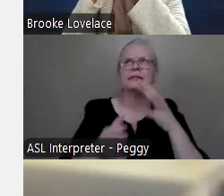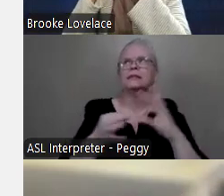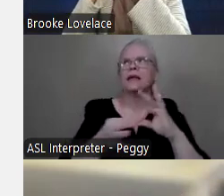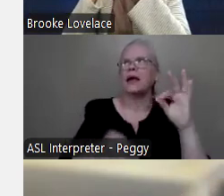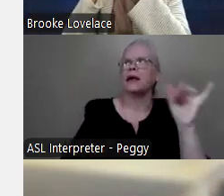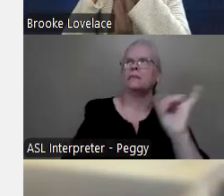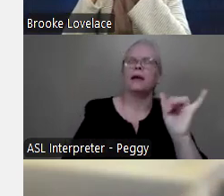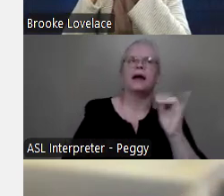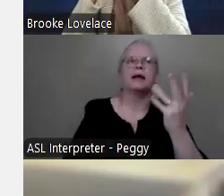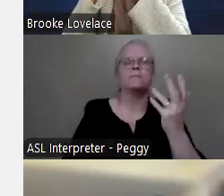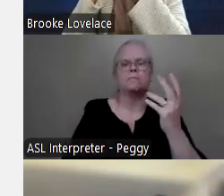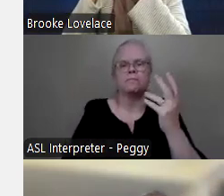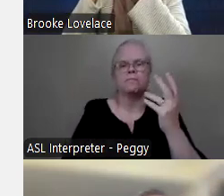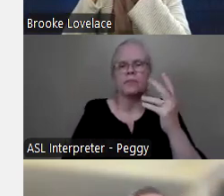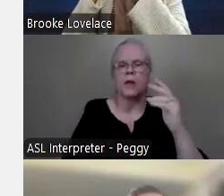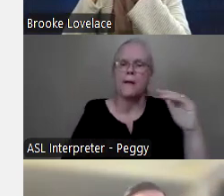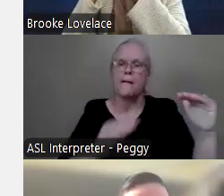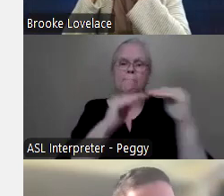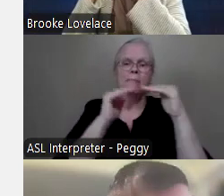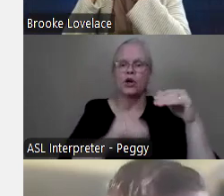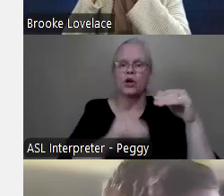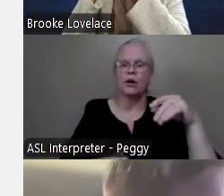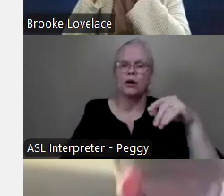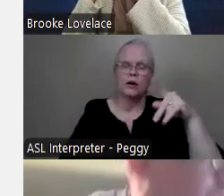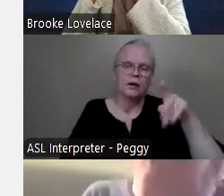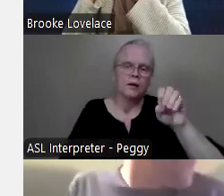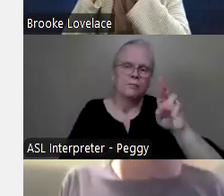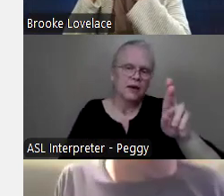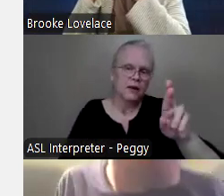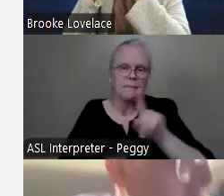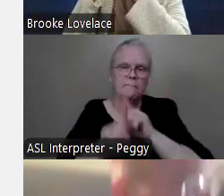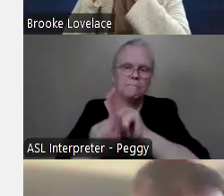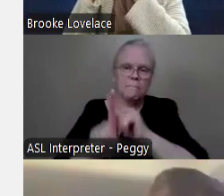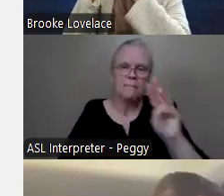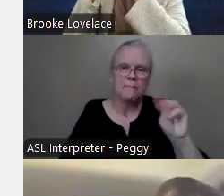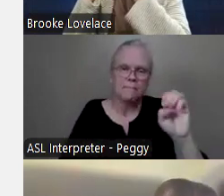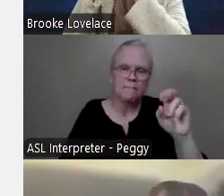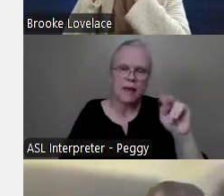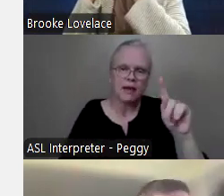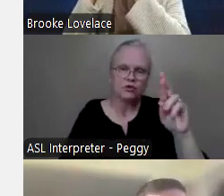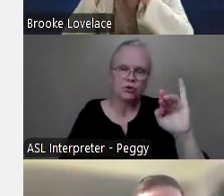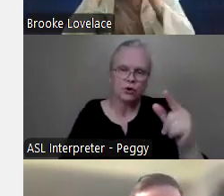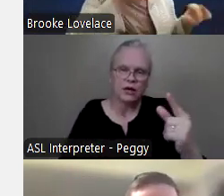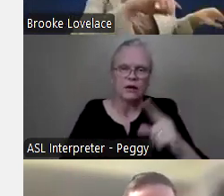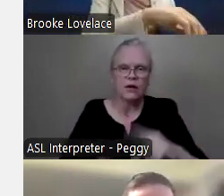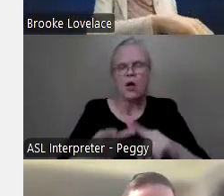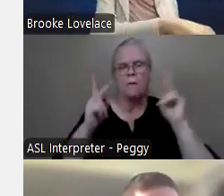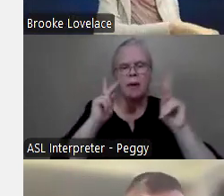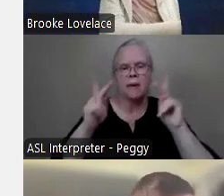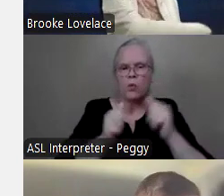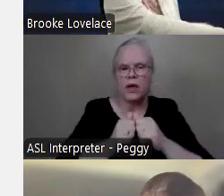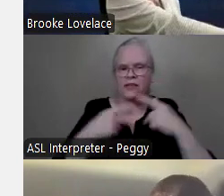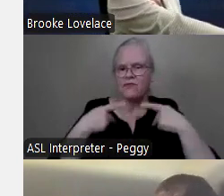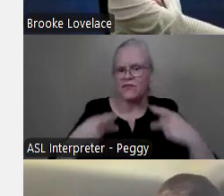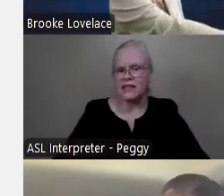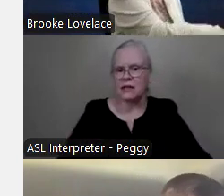peer mentoring, or people with physical disabilities or cognitive disability,